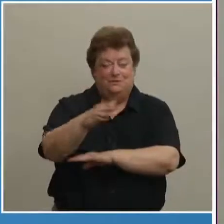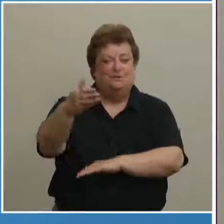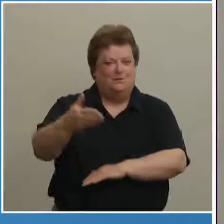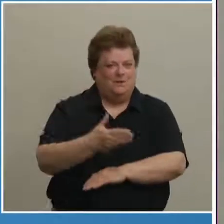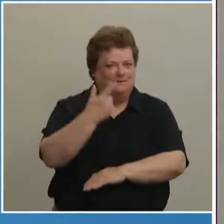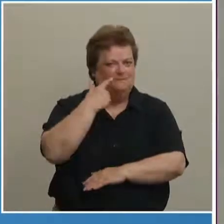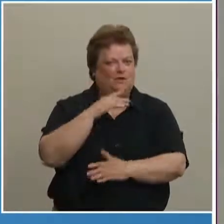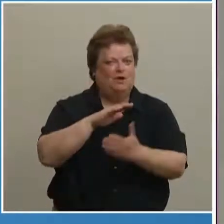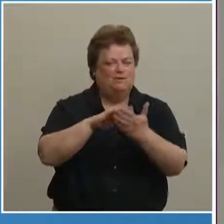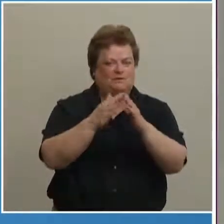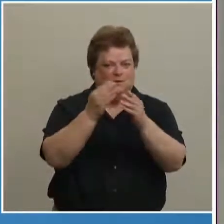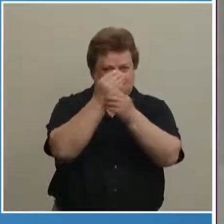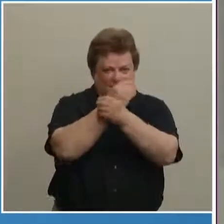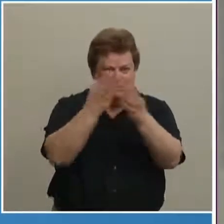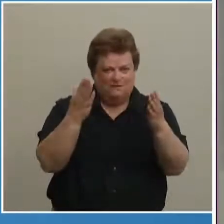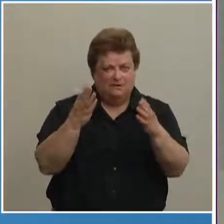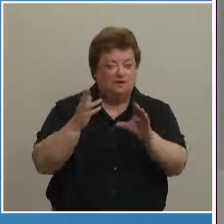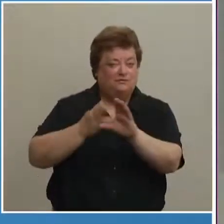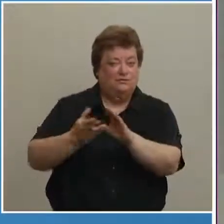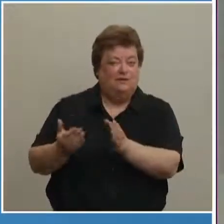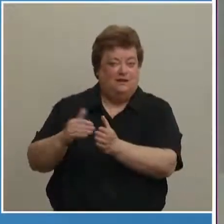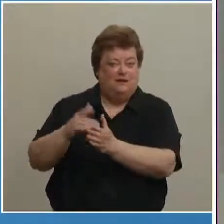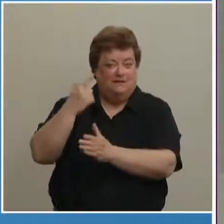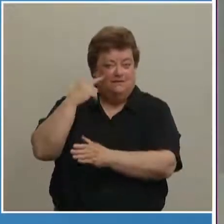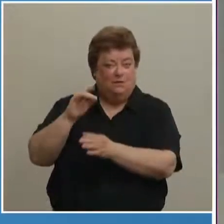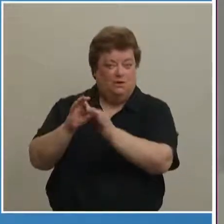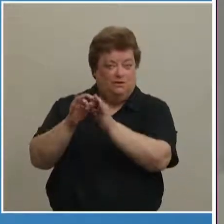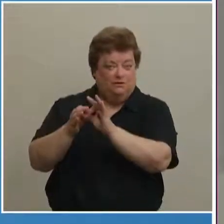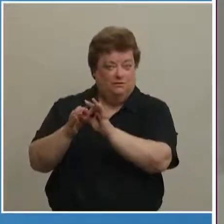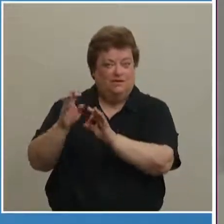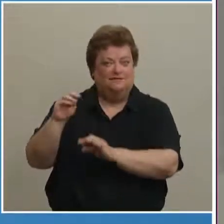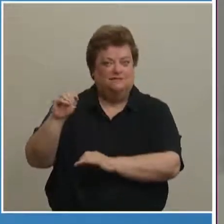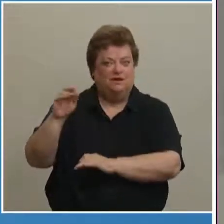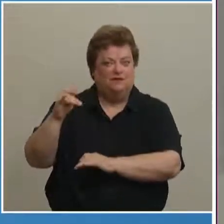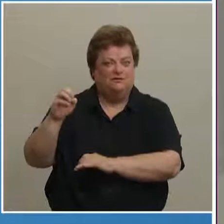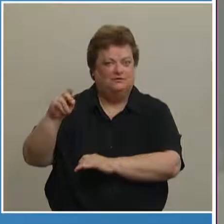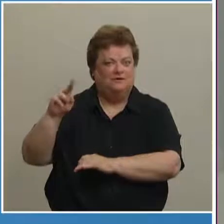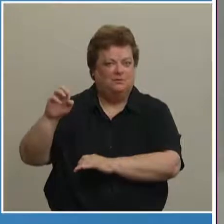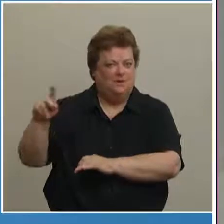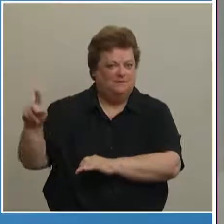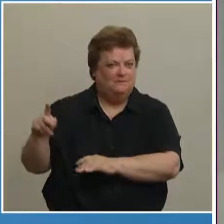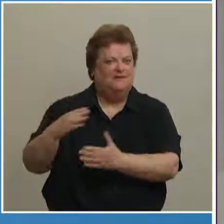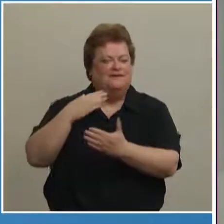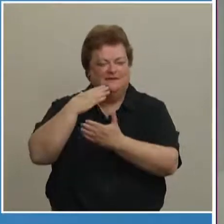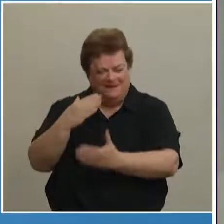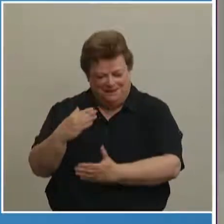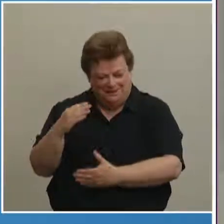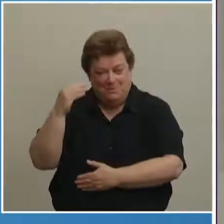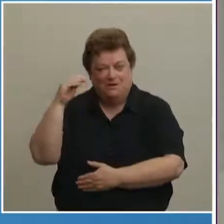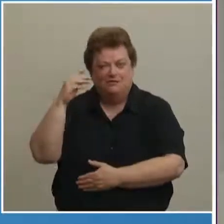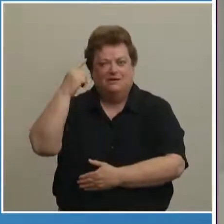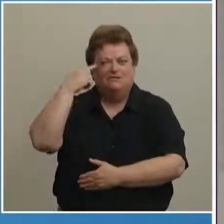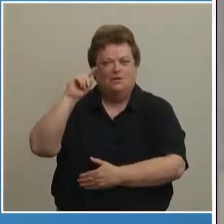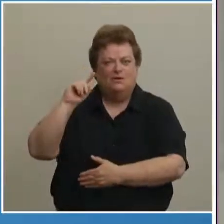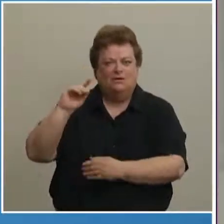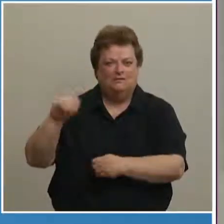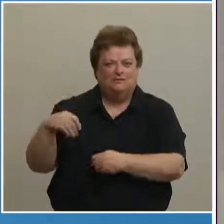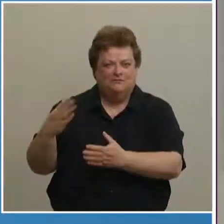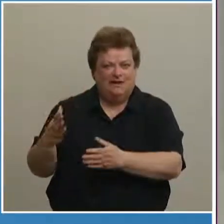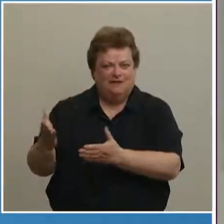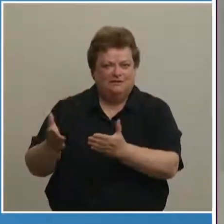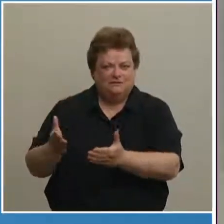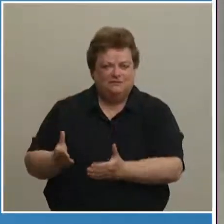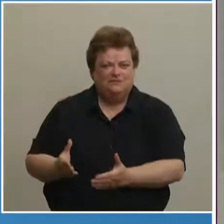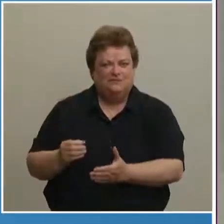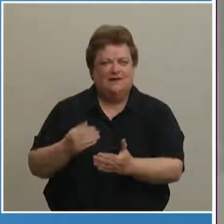And welcome to this community briefing. Joining us once again to provide interpretation is Margie Prop. Thank you so much, Margie, for providing your services,